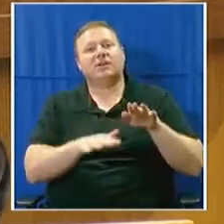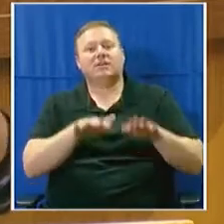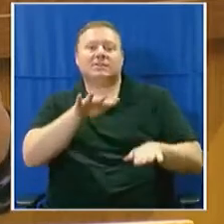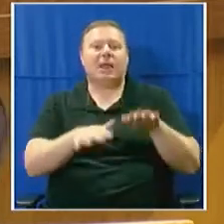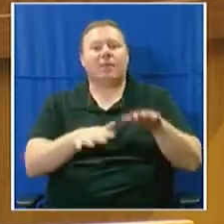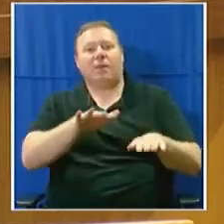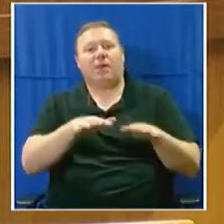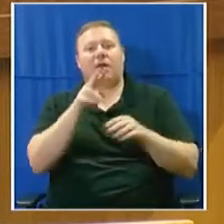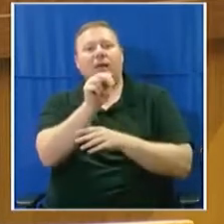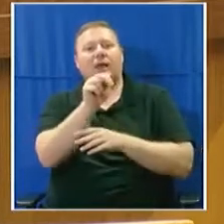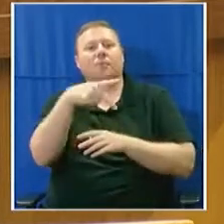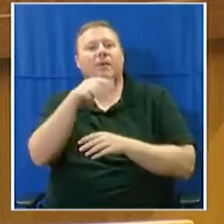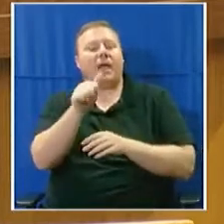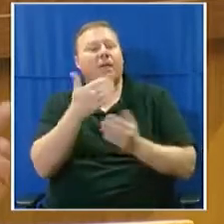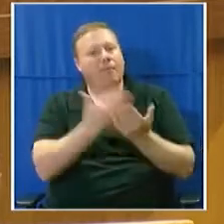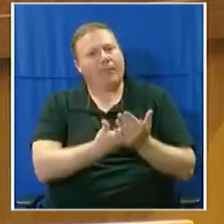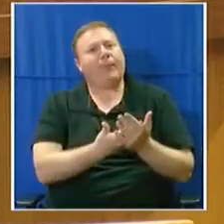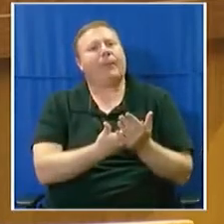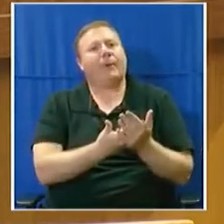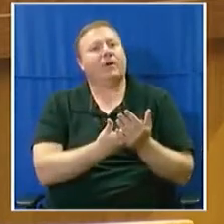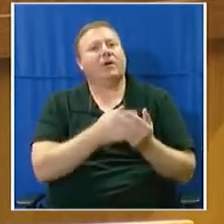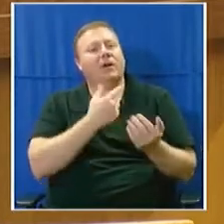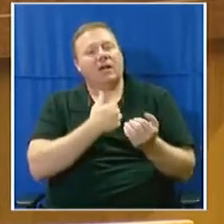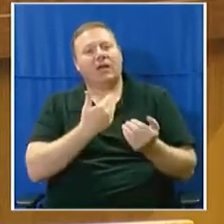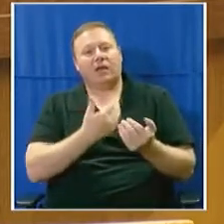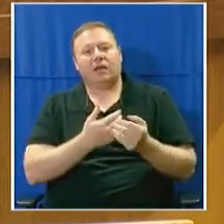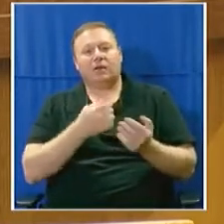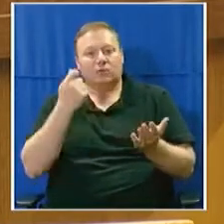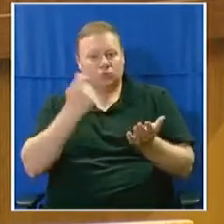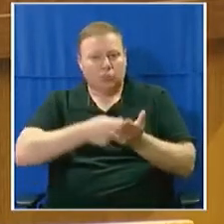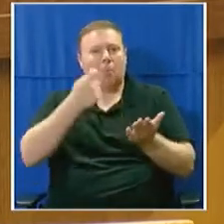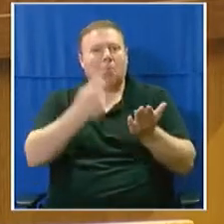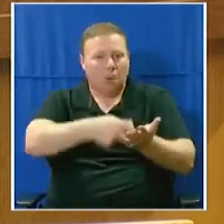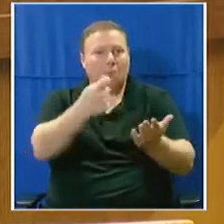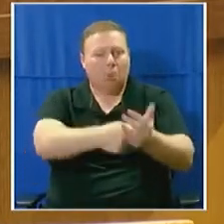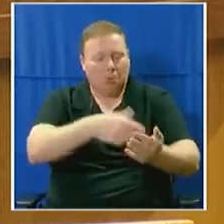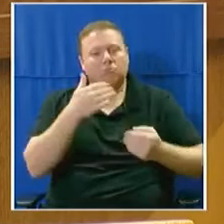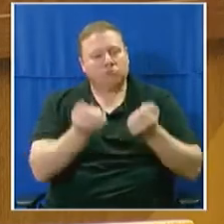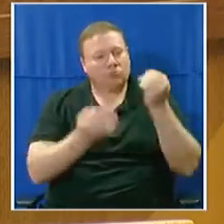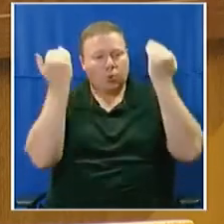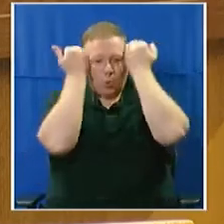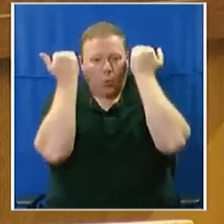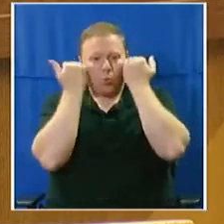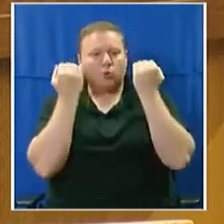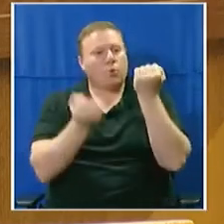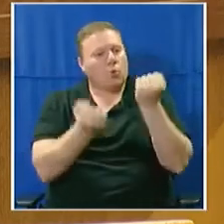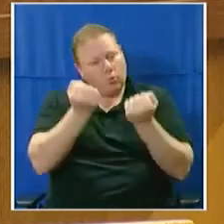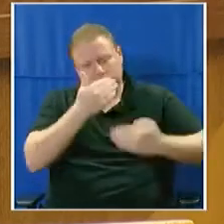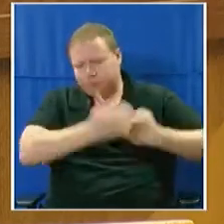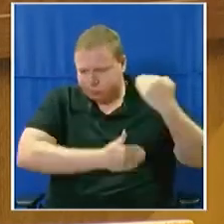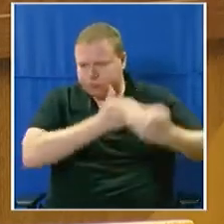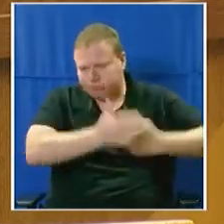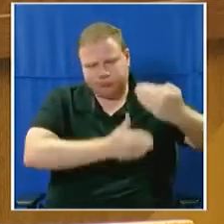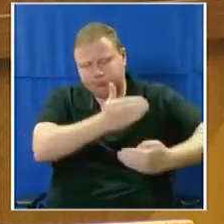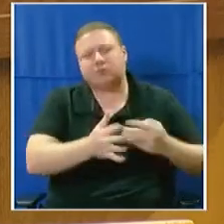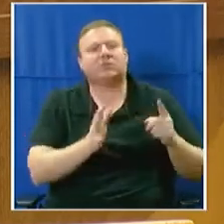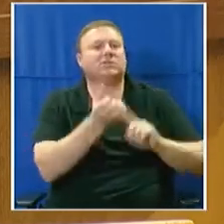NPA so that we can see far more prosecutions. And it is imperative that we see those successes. We need